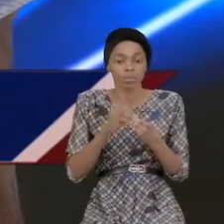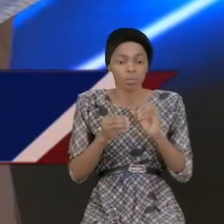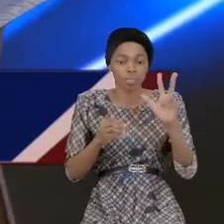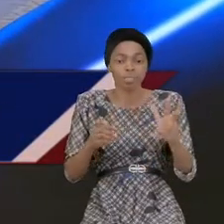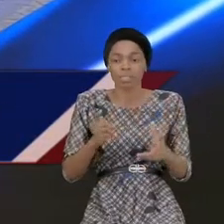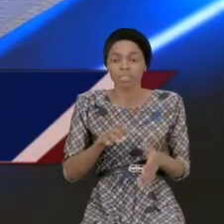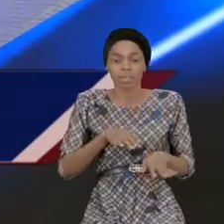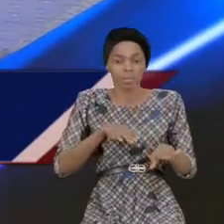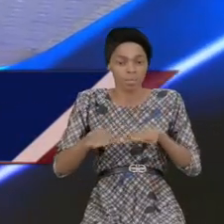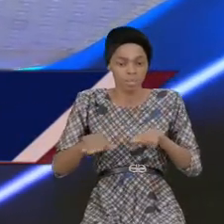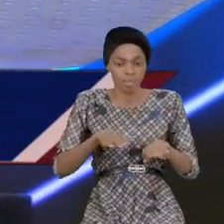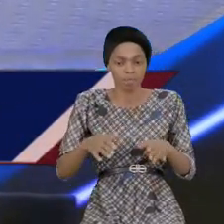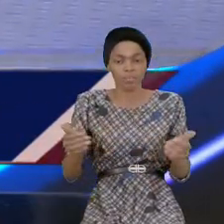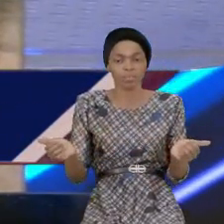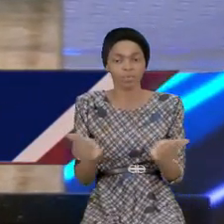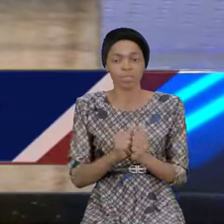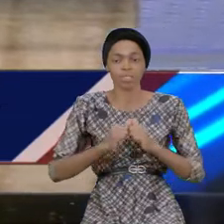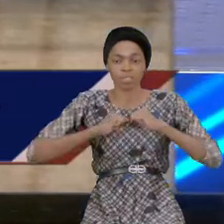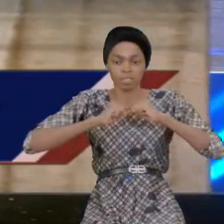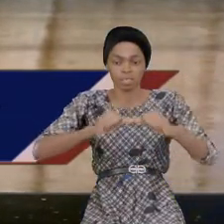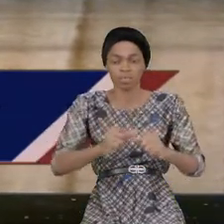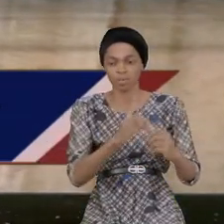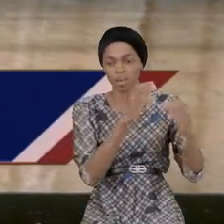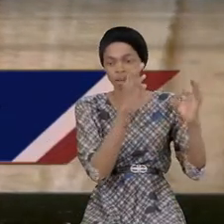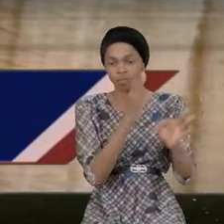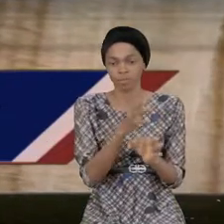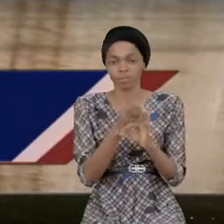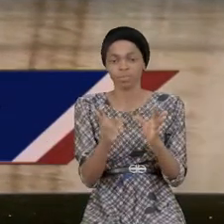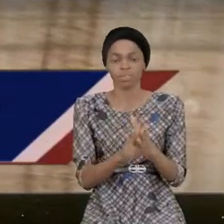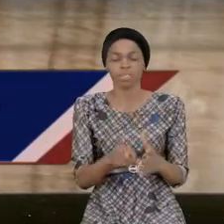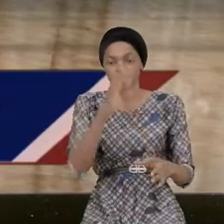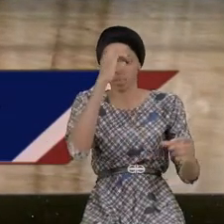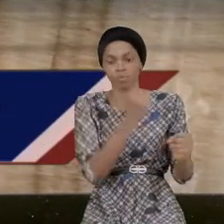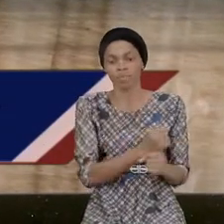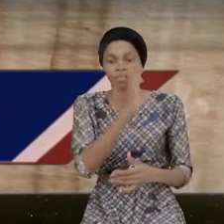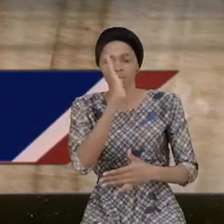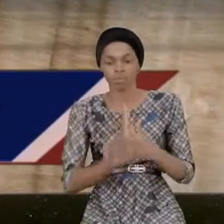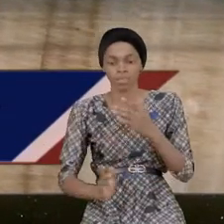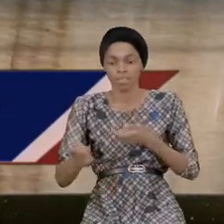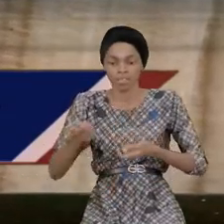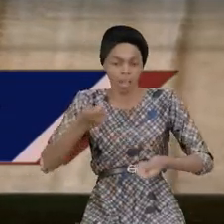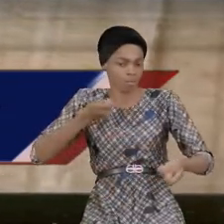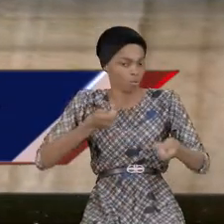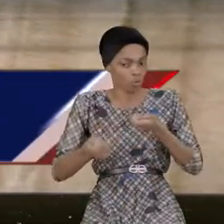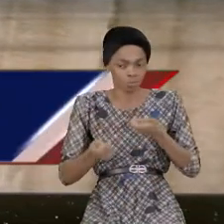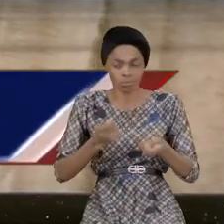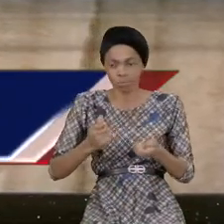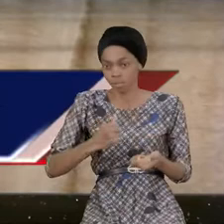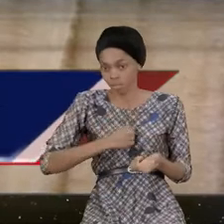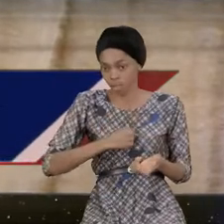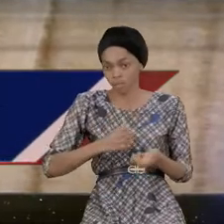faithfulness. There's faith, there's meekness, there's temperance, which is self-control. Look at number